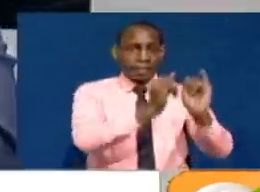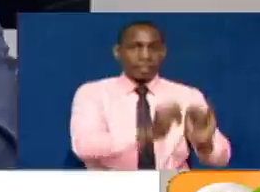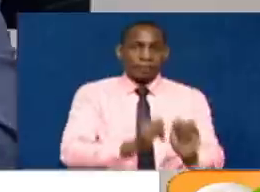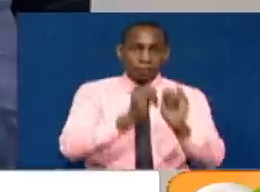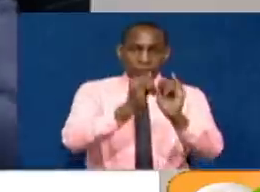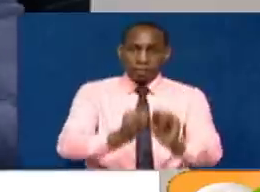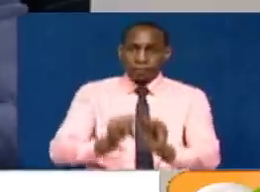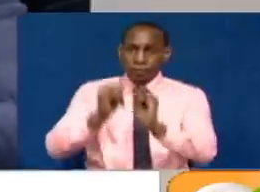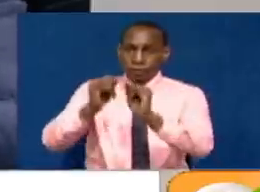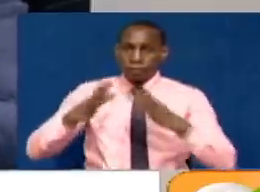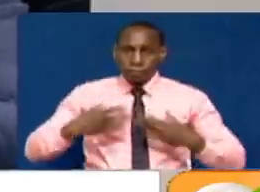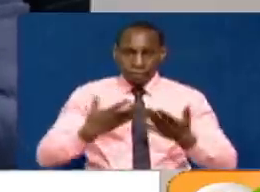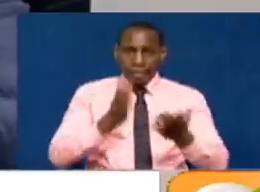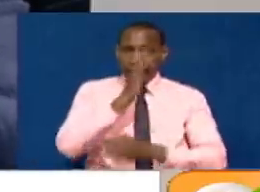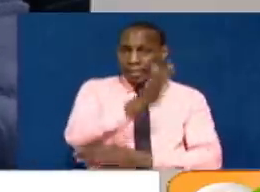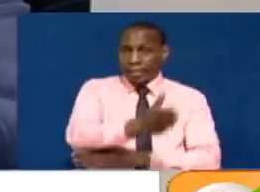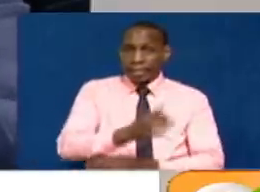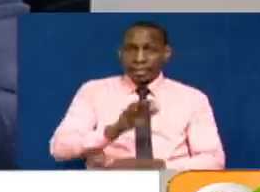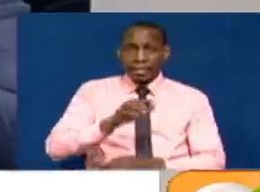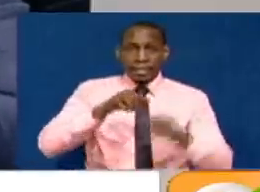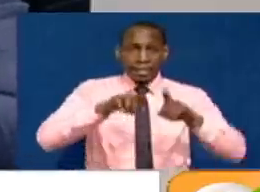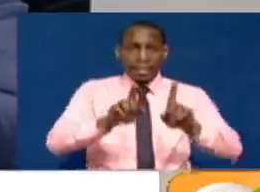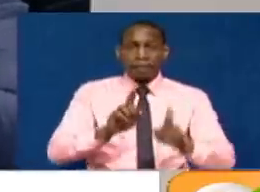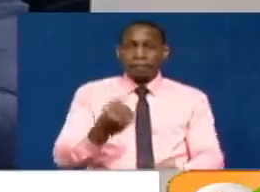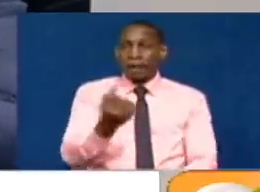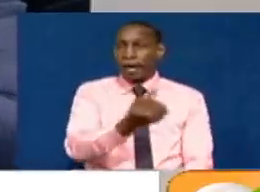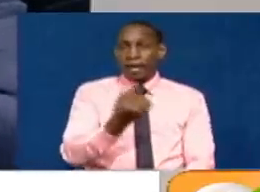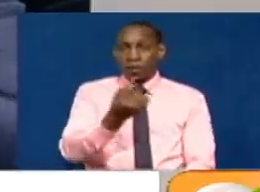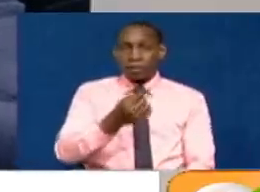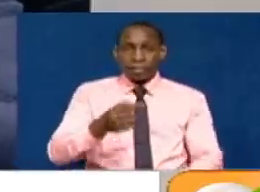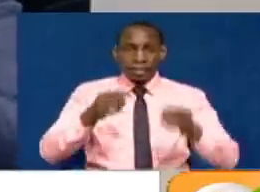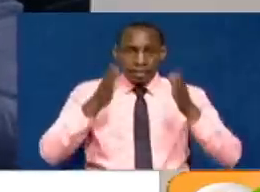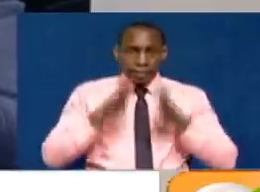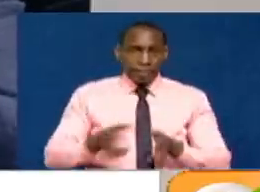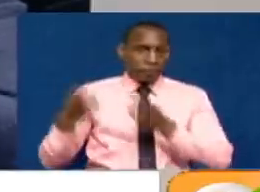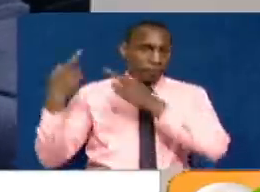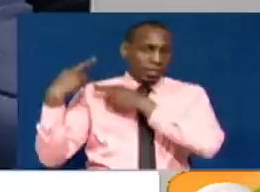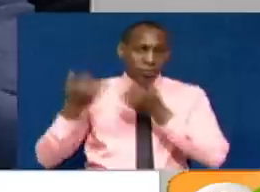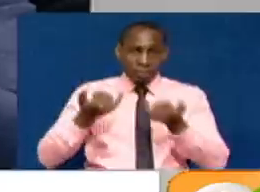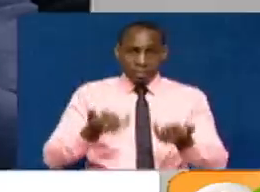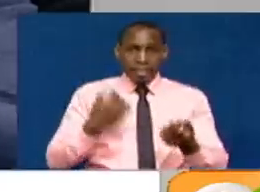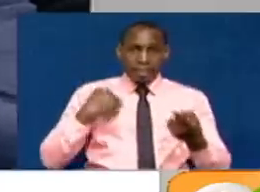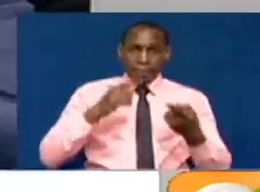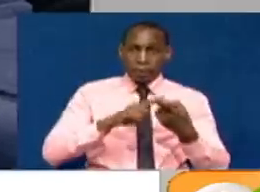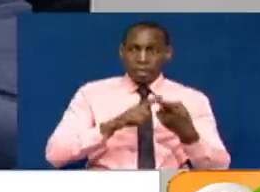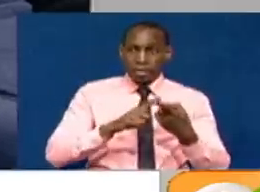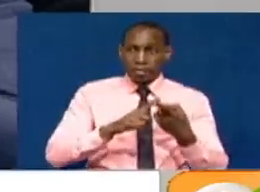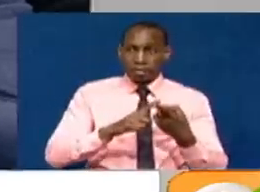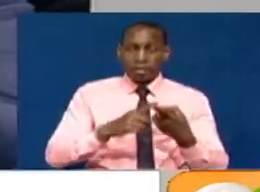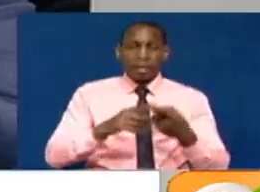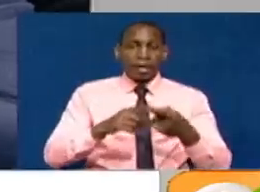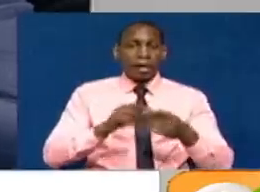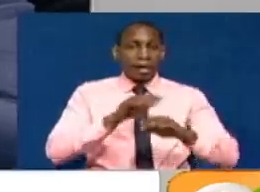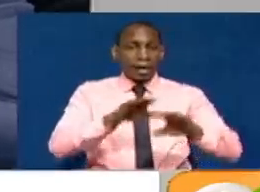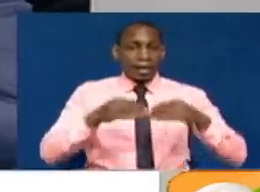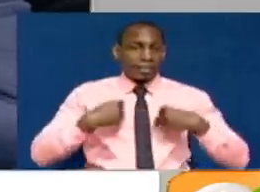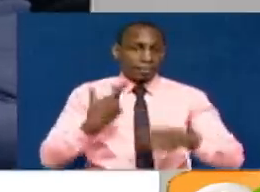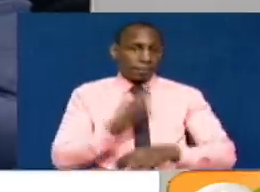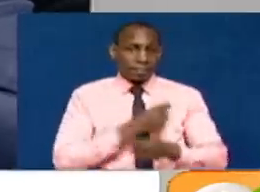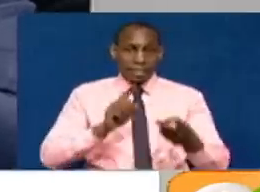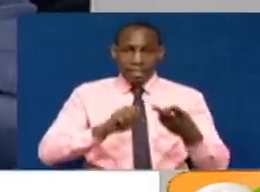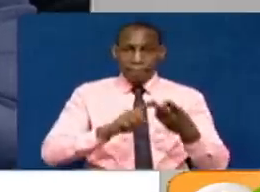individual citizens directly. You are on your own. It is your personal responsibility, one, to look for the vaccine, and